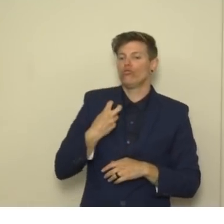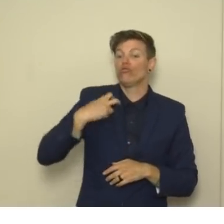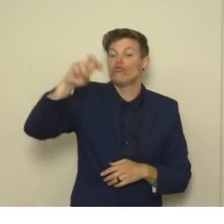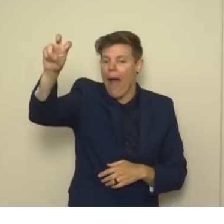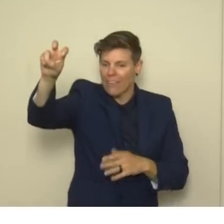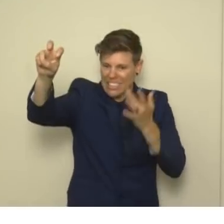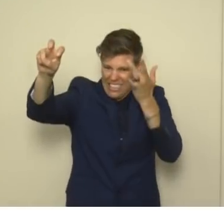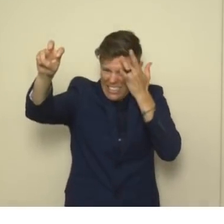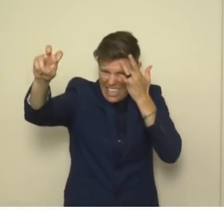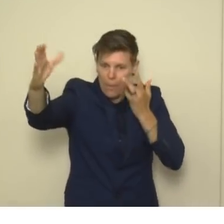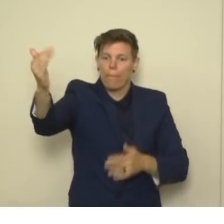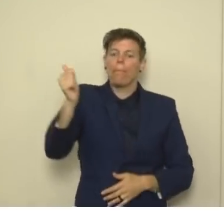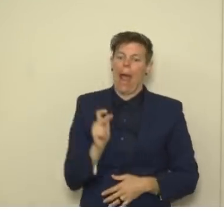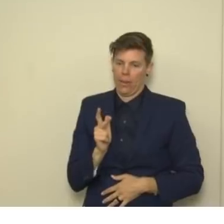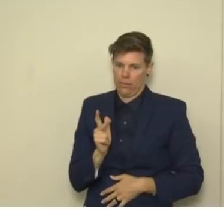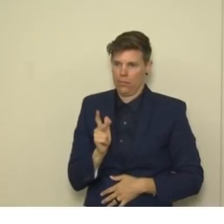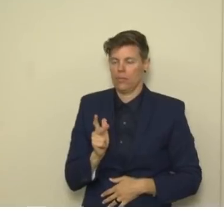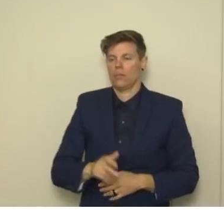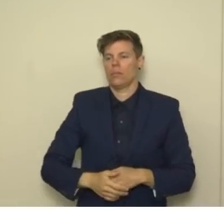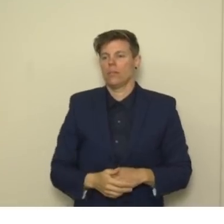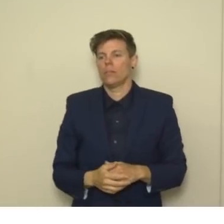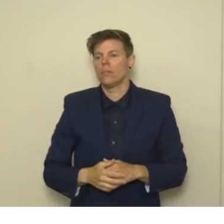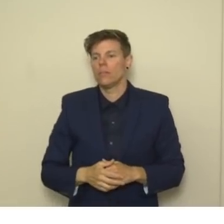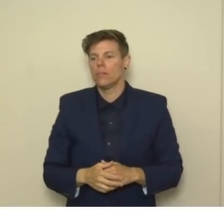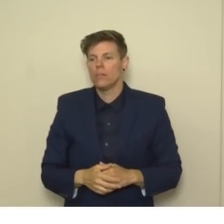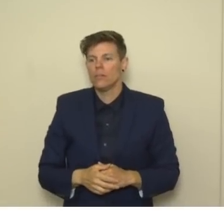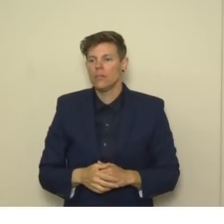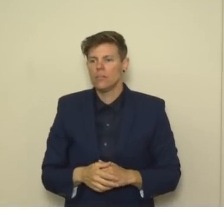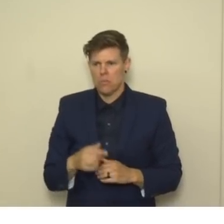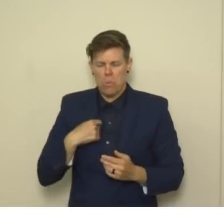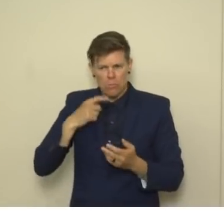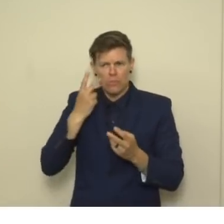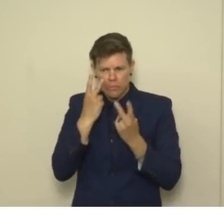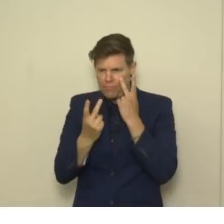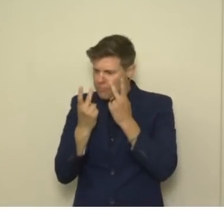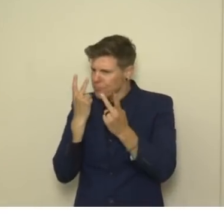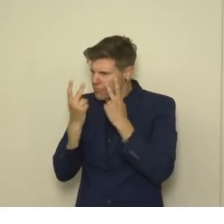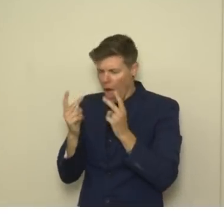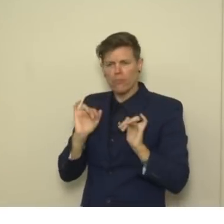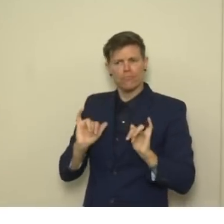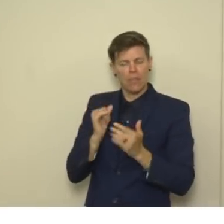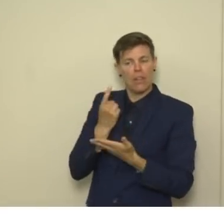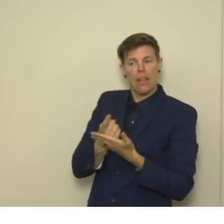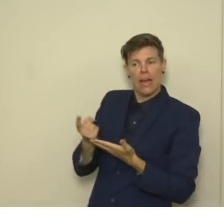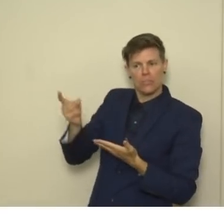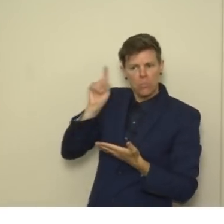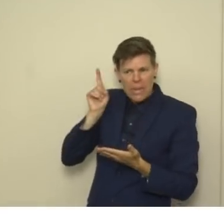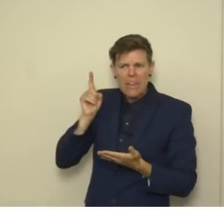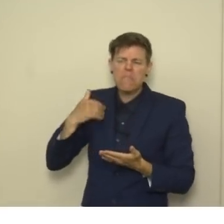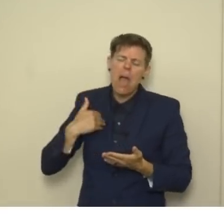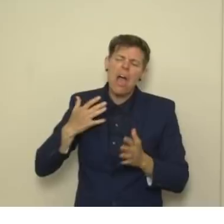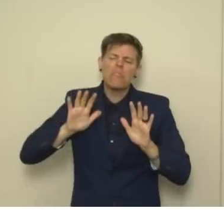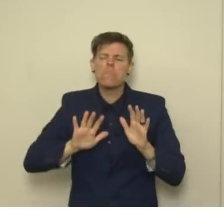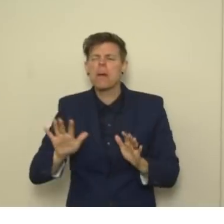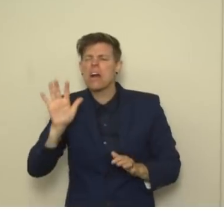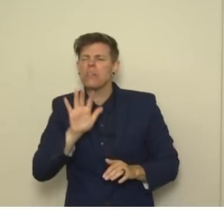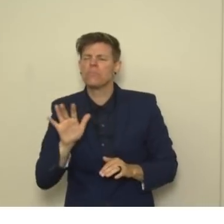period of time last week, and in general, during that period of time, there are 19